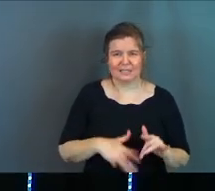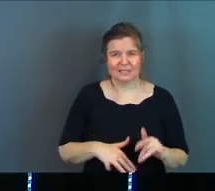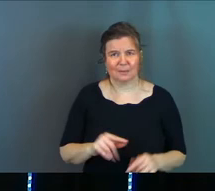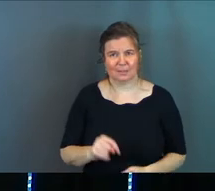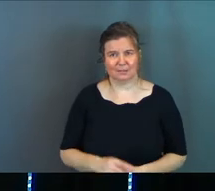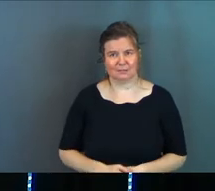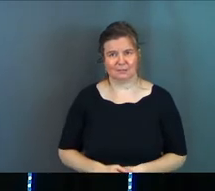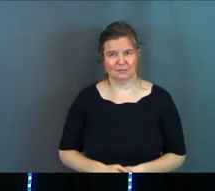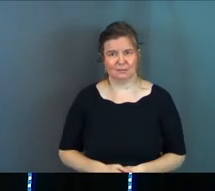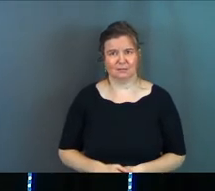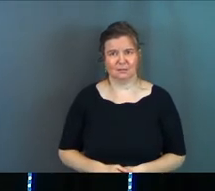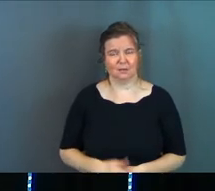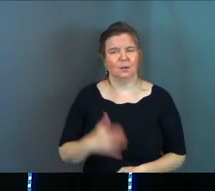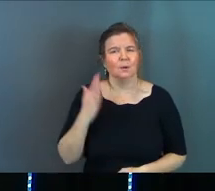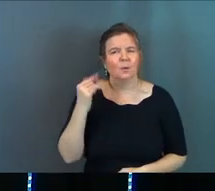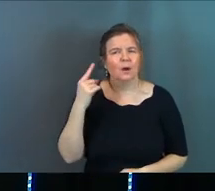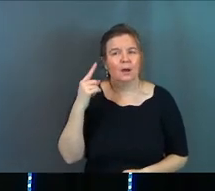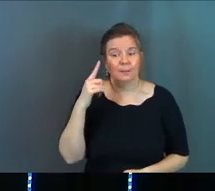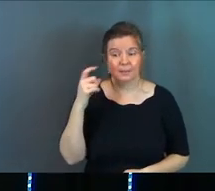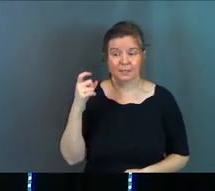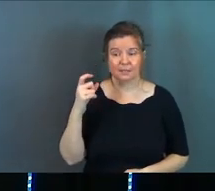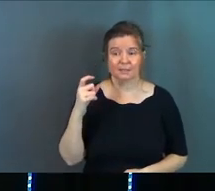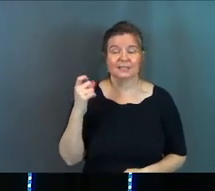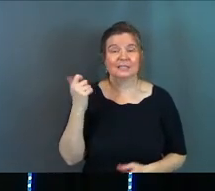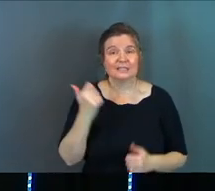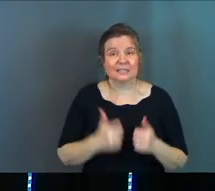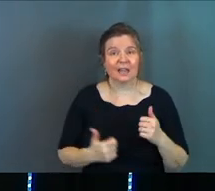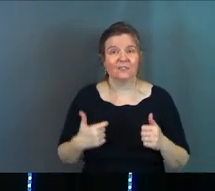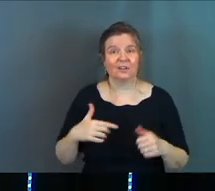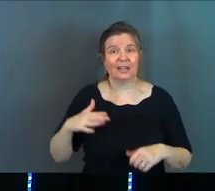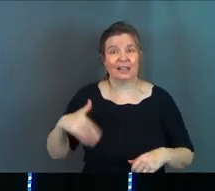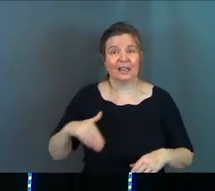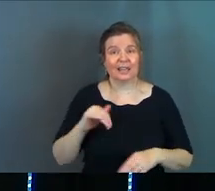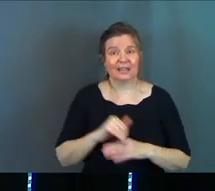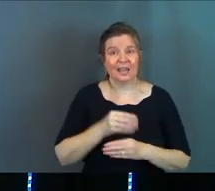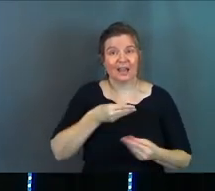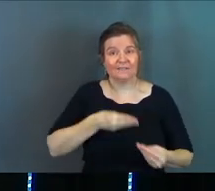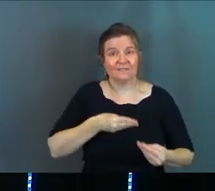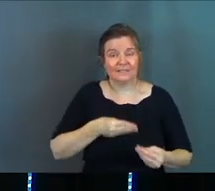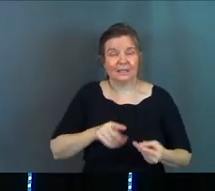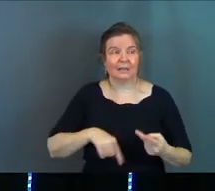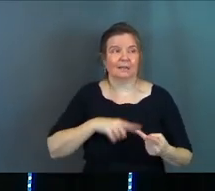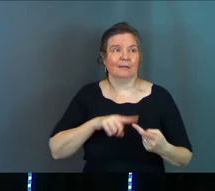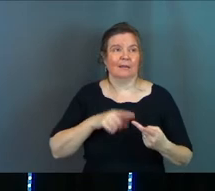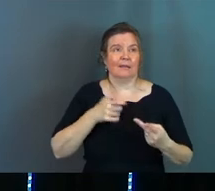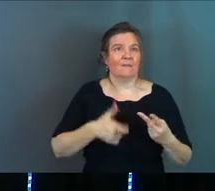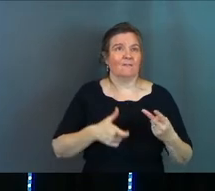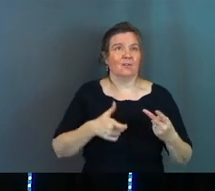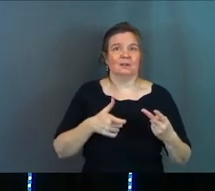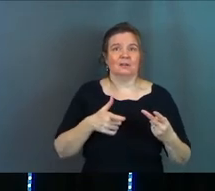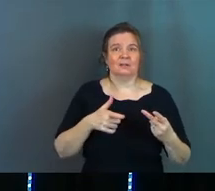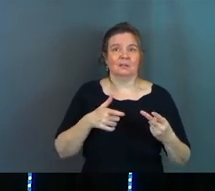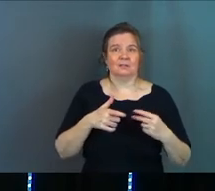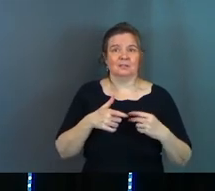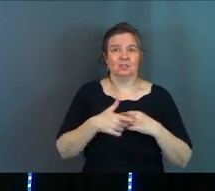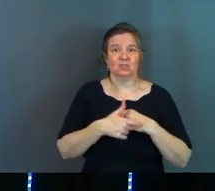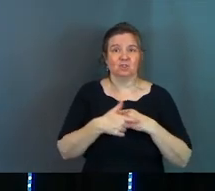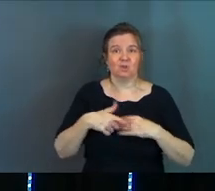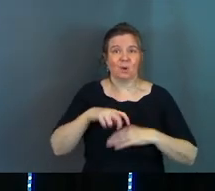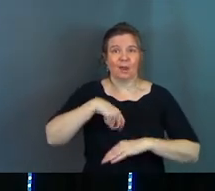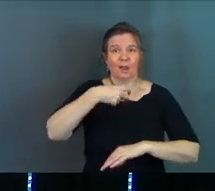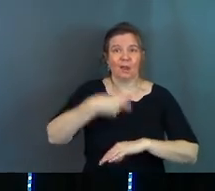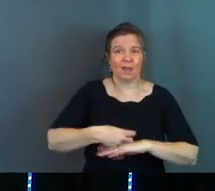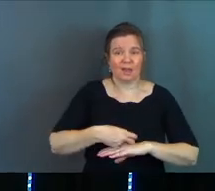skip it. Why? Because it's every single late night feeding. It's every single, you know, scraped knee